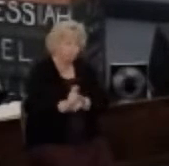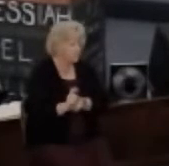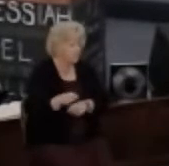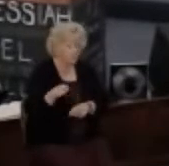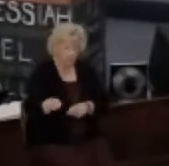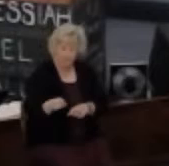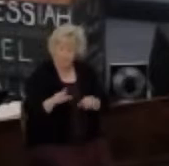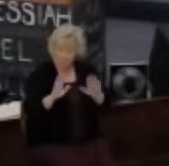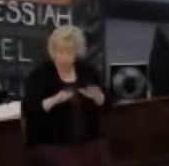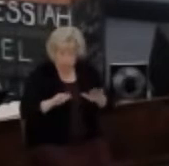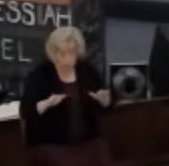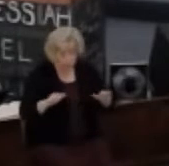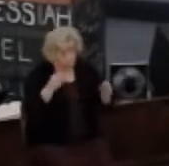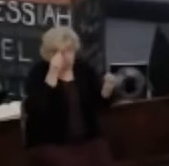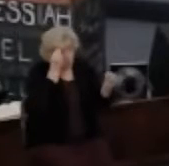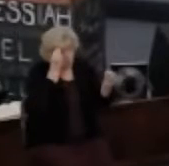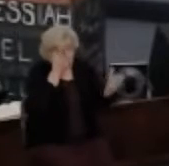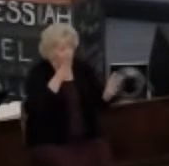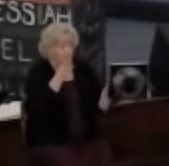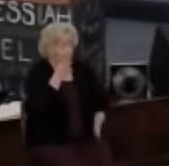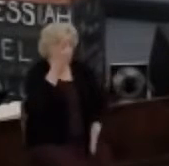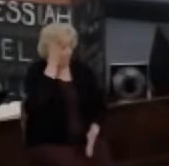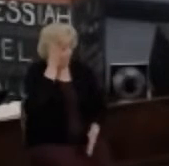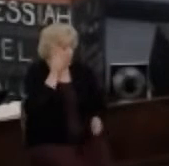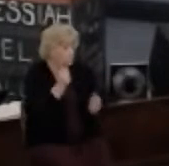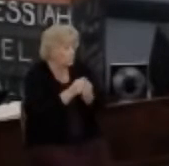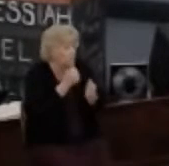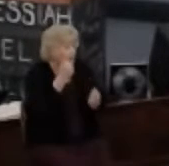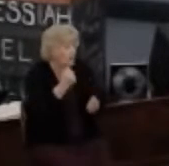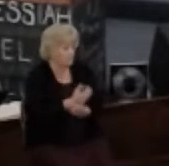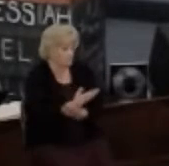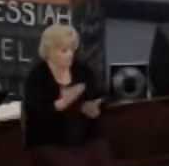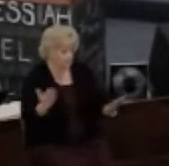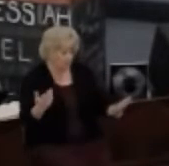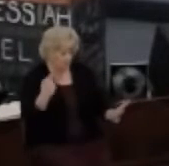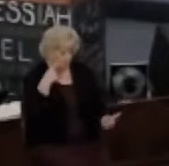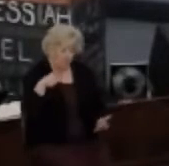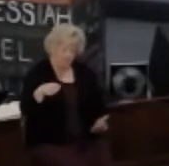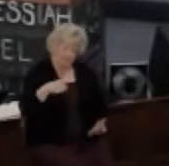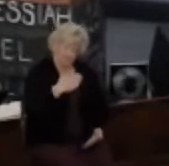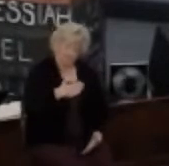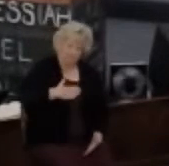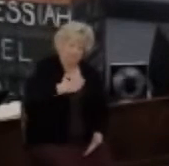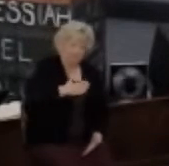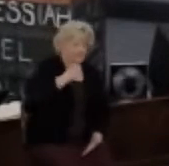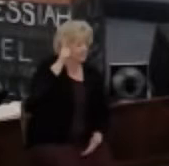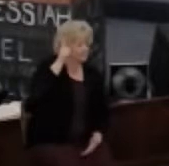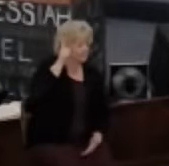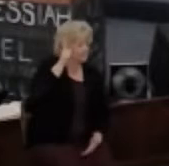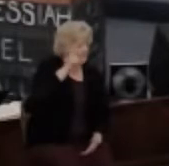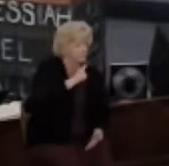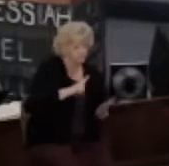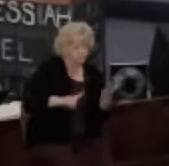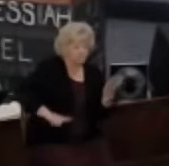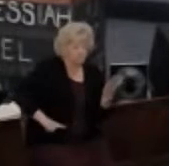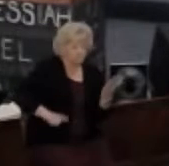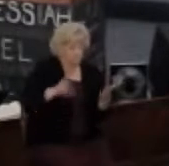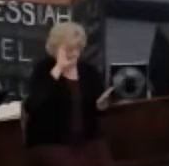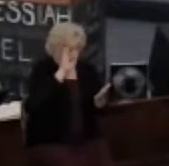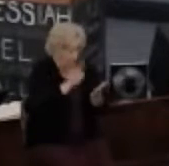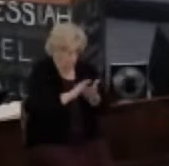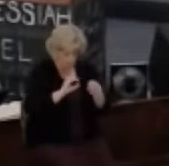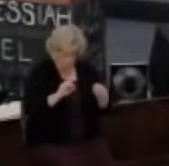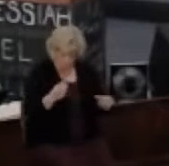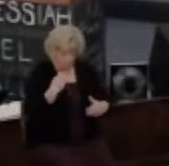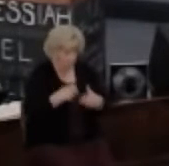Children, obey your parents in everything, for this pleases the Lord. You say, a husband has no